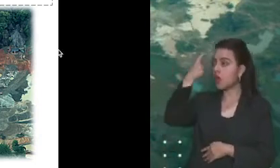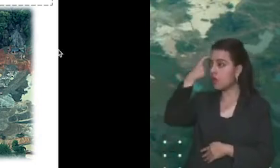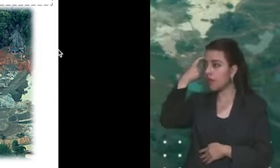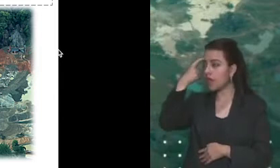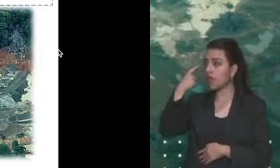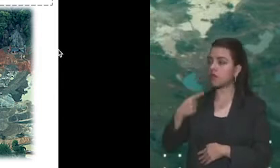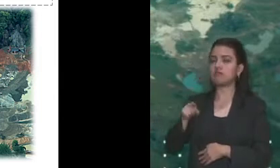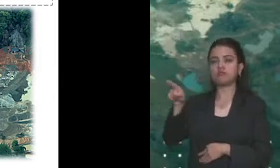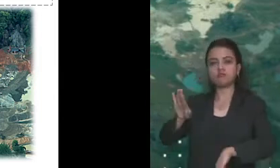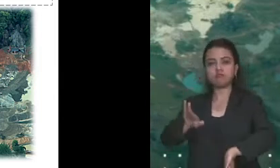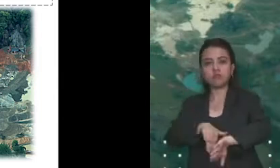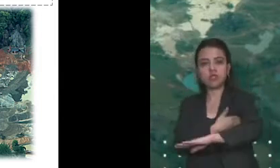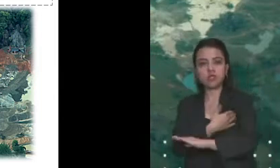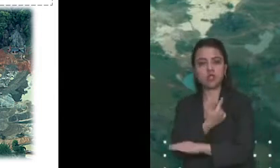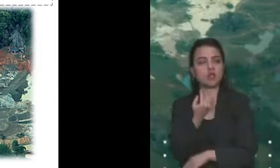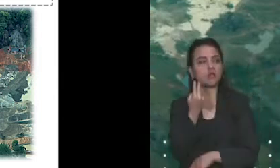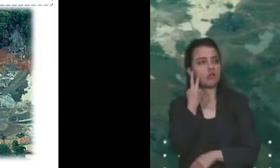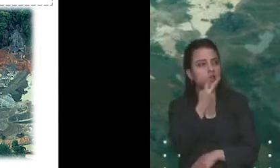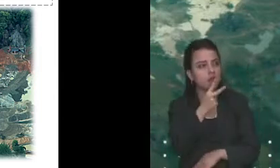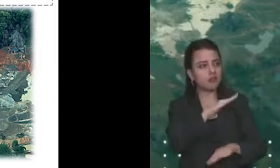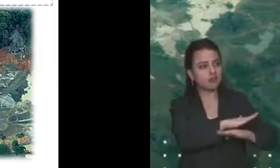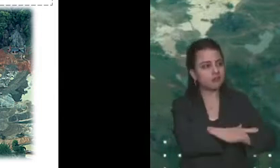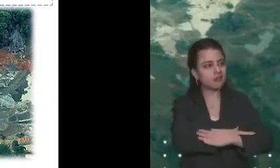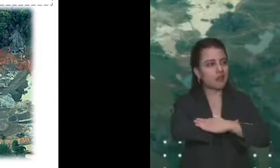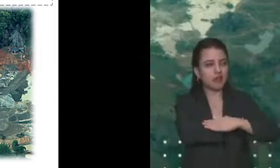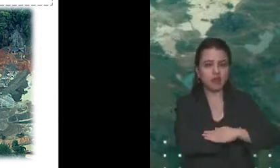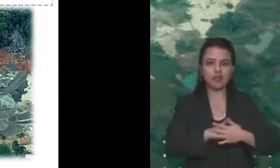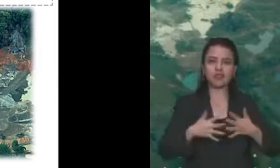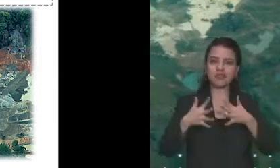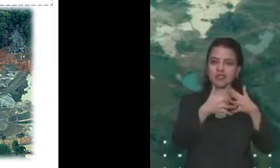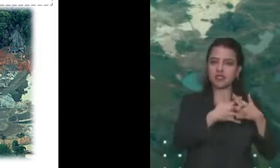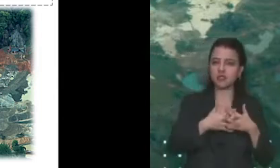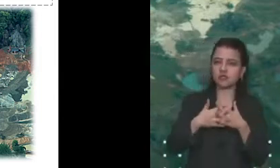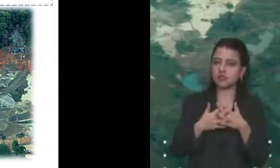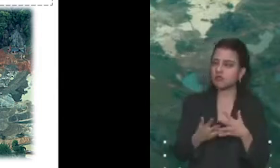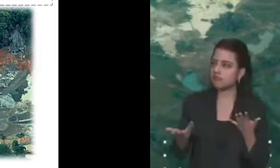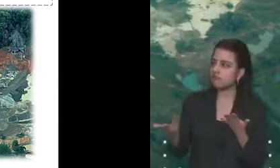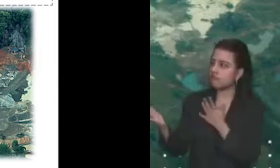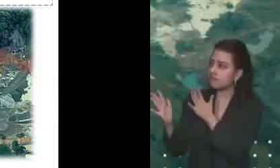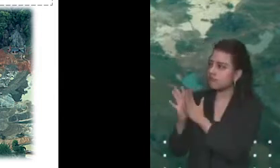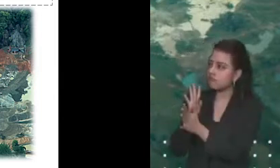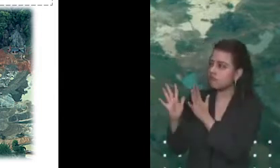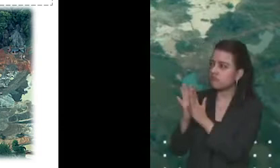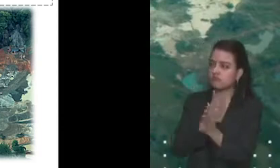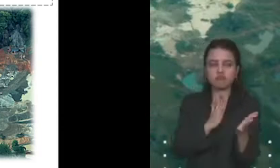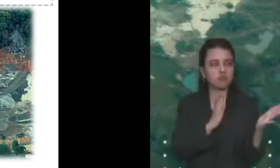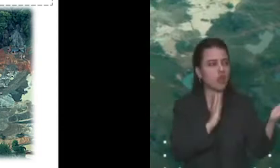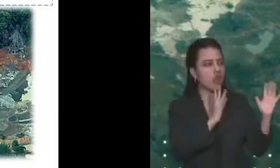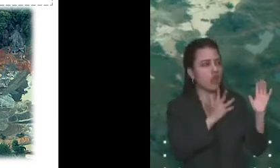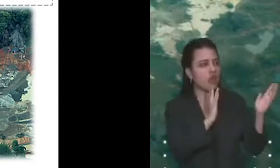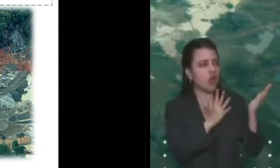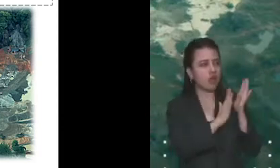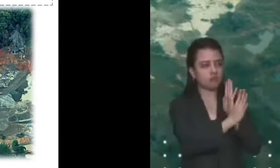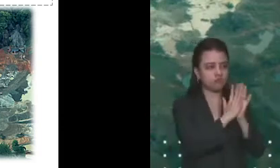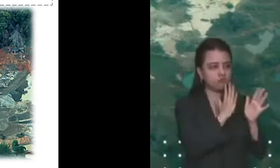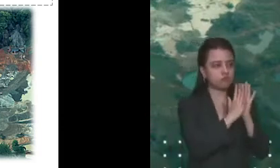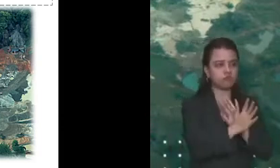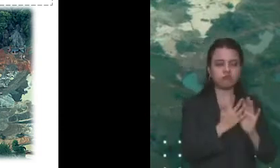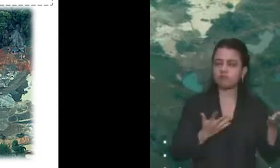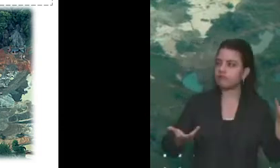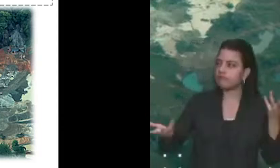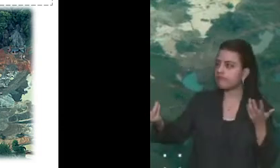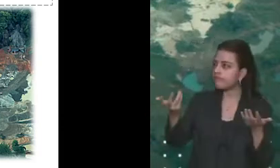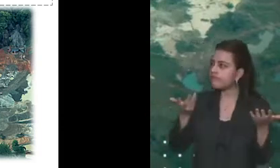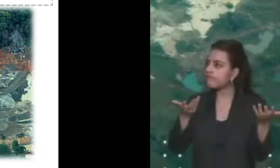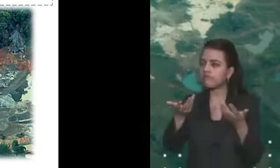with the ministry and with the embassy of the United States through INL, we are actually carrying out an investigation and a methodological development